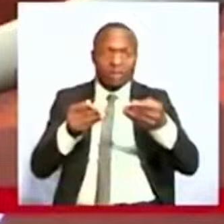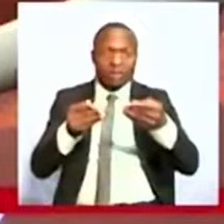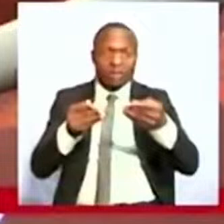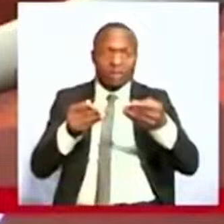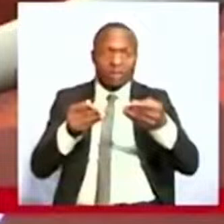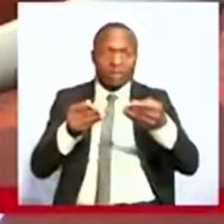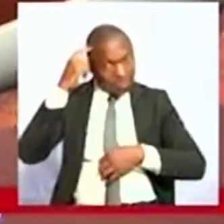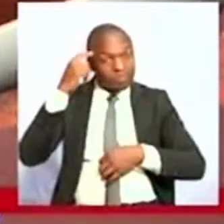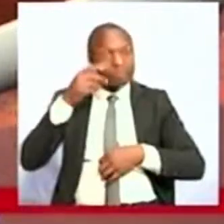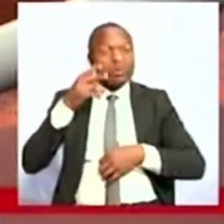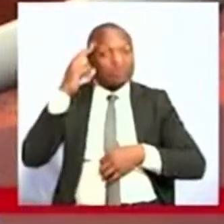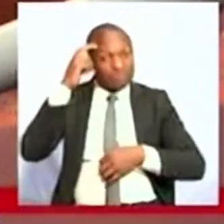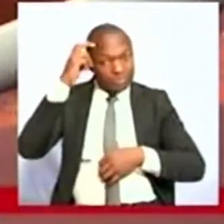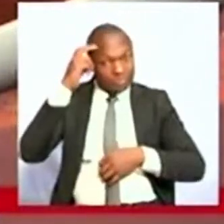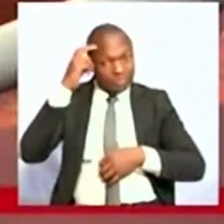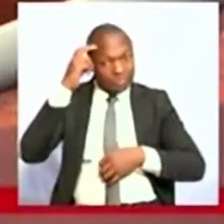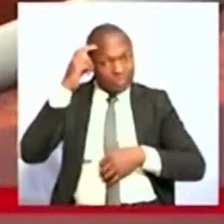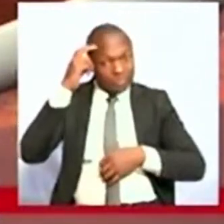row.